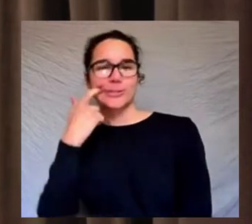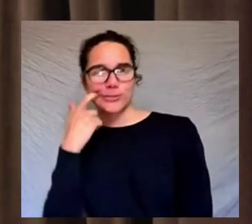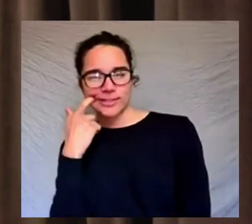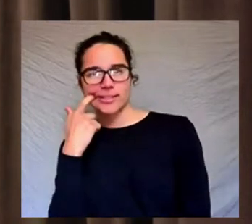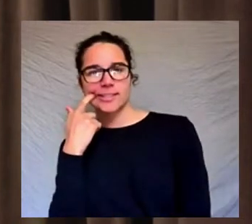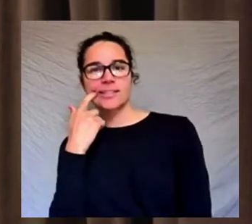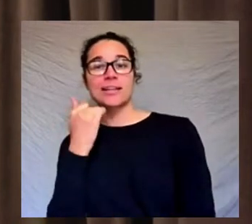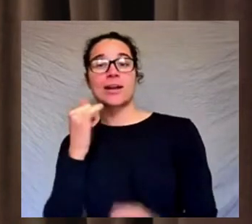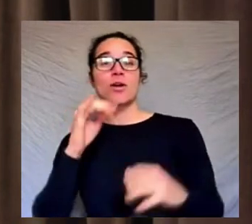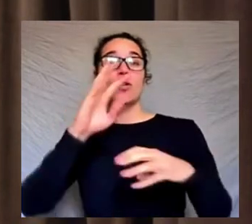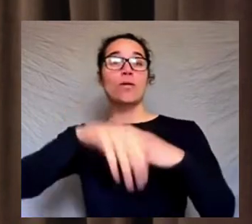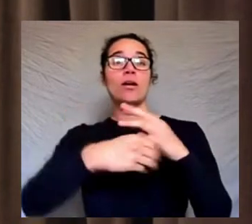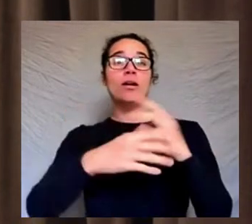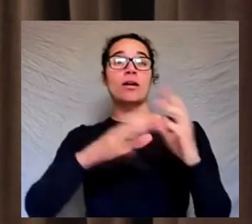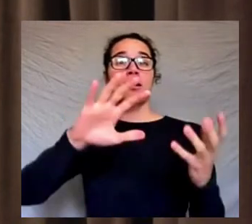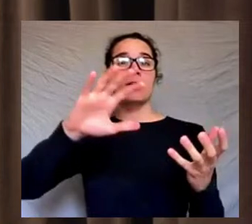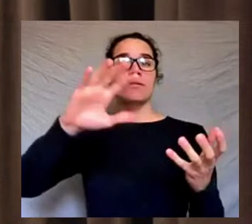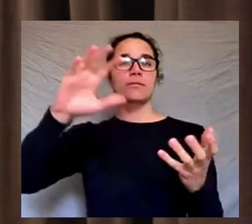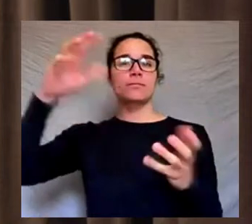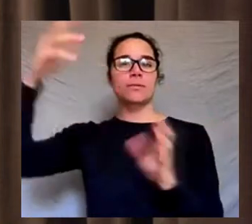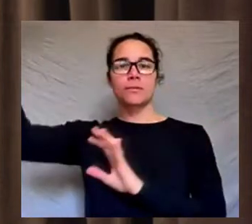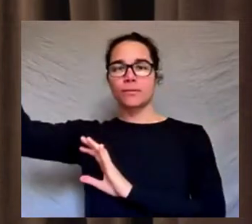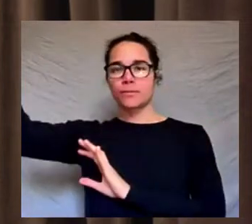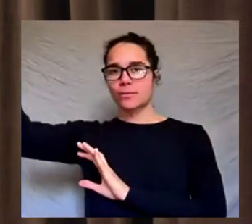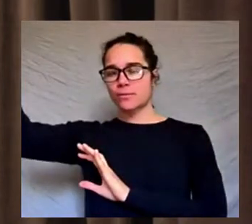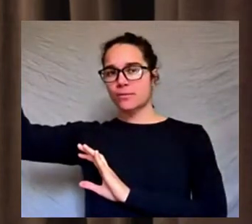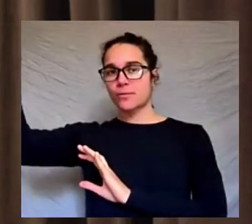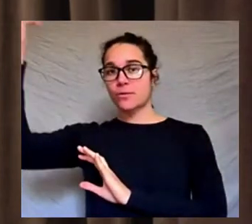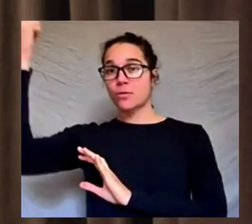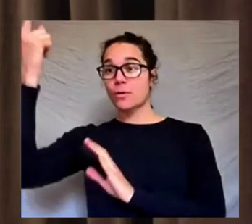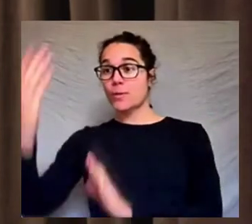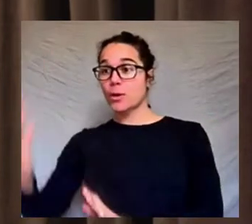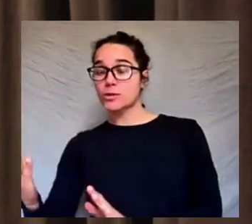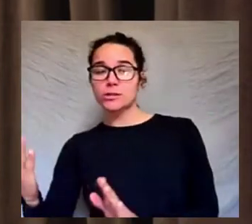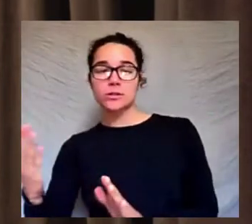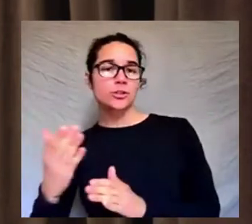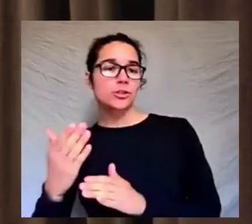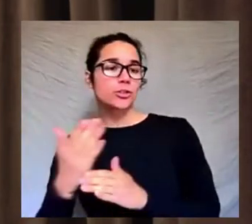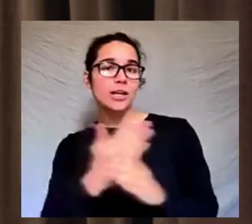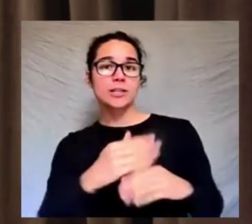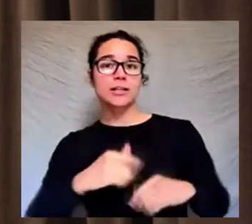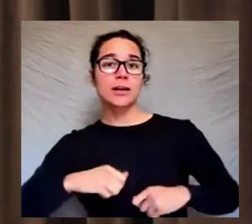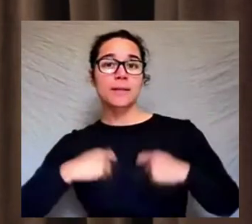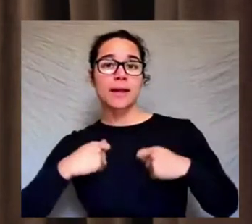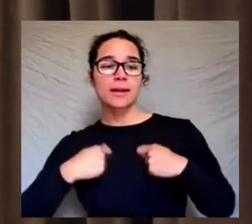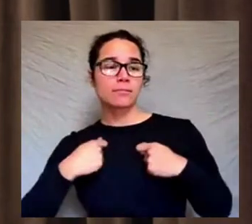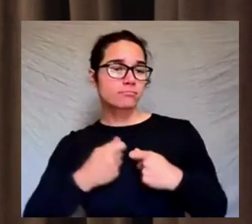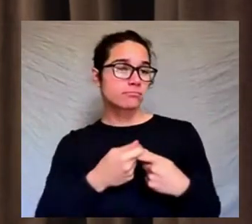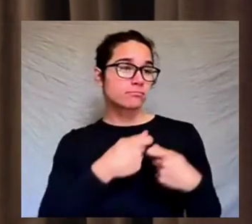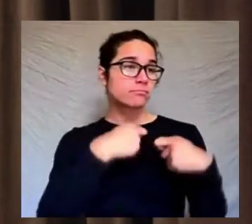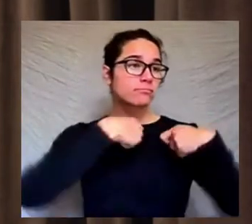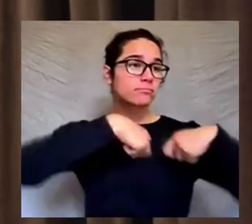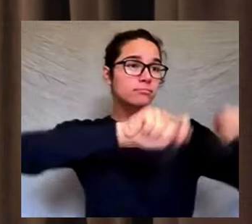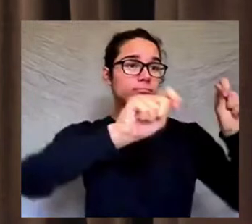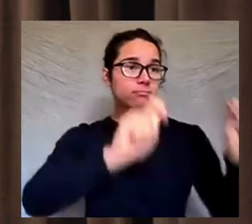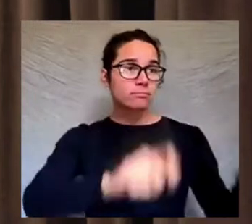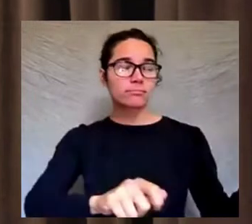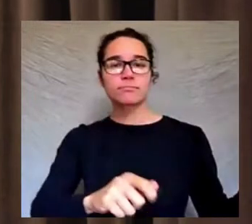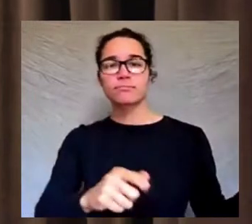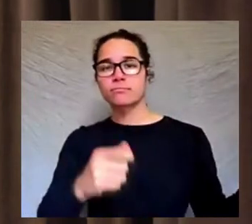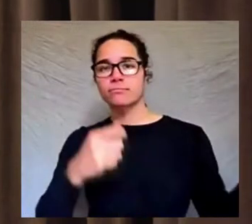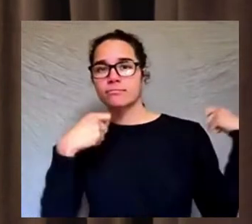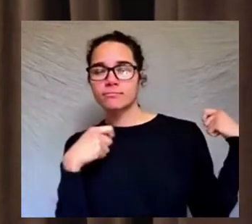until one person shares a blanket with someone else. and that spark of kindness, as Joy